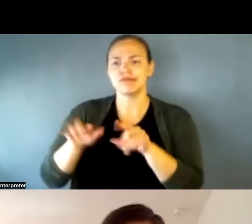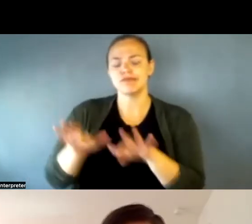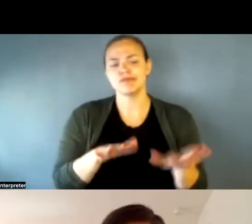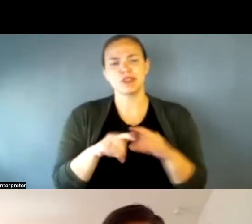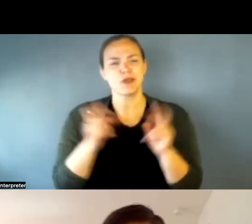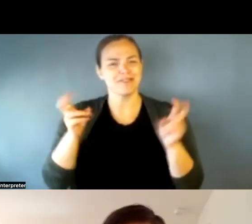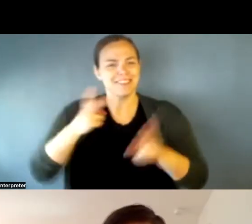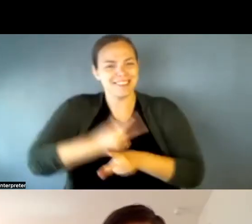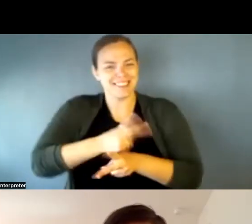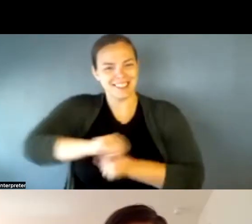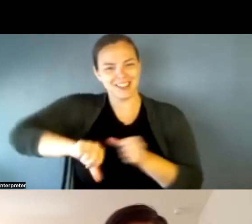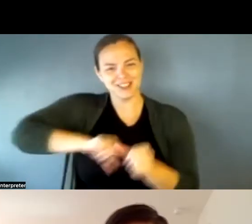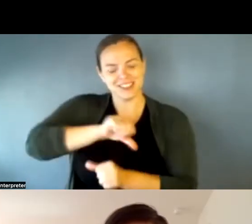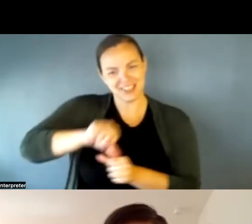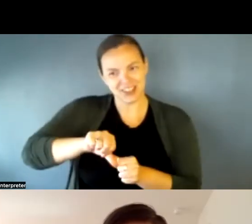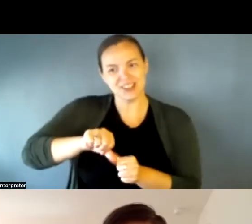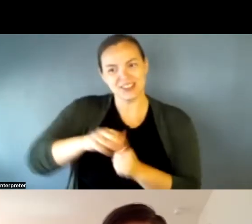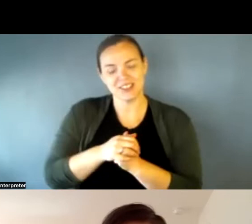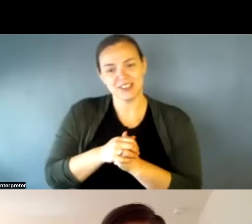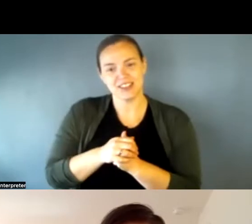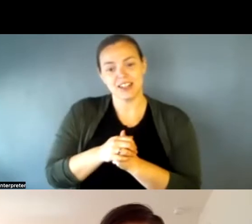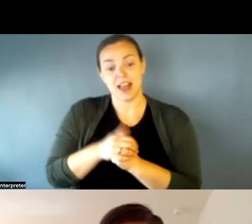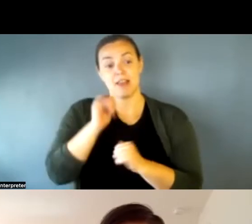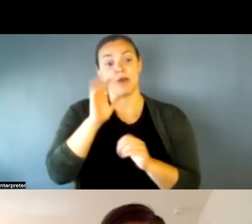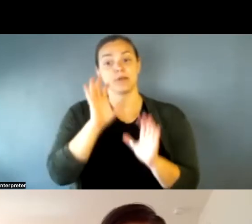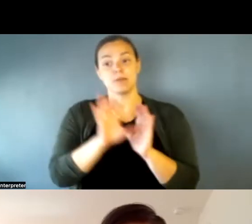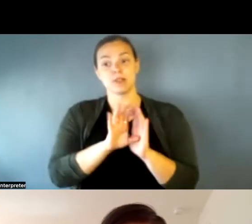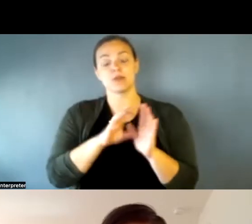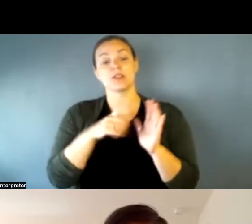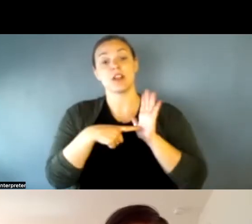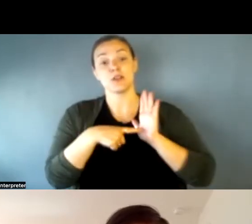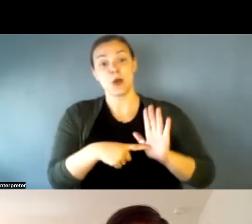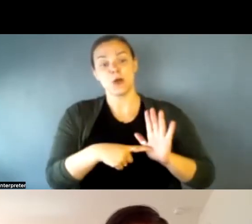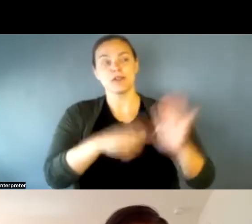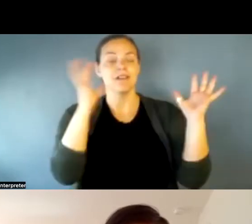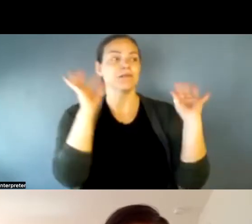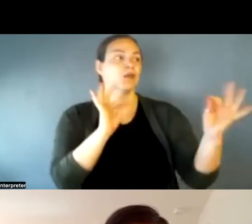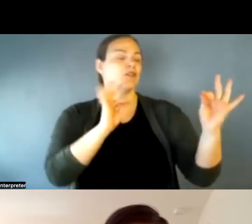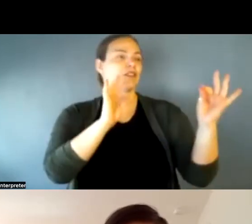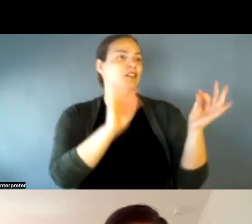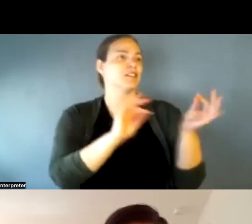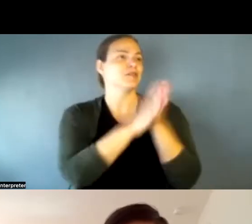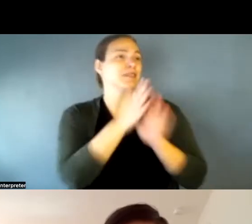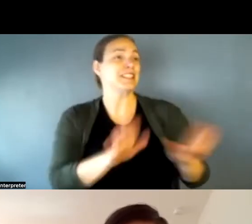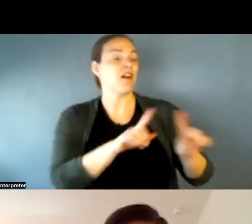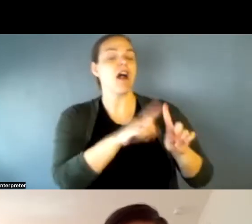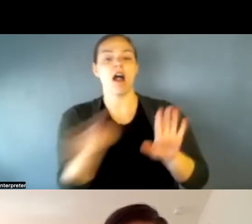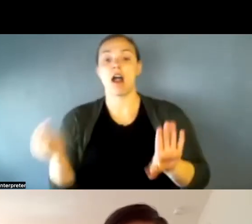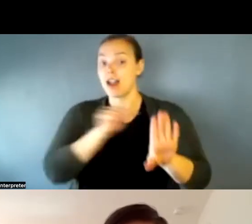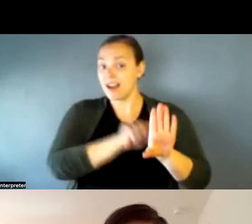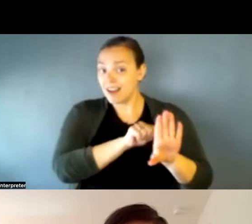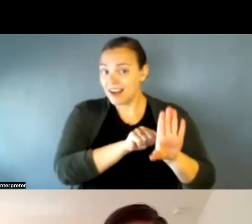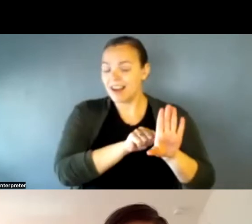other, and because it is idealized, it's hiding some of the violence of that, but it's also showing